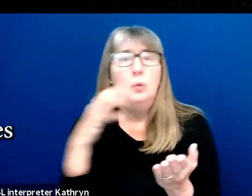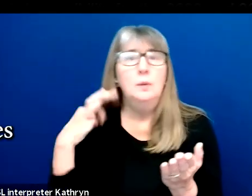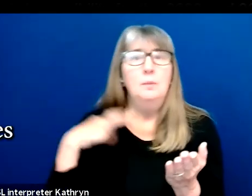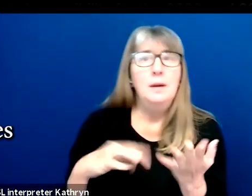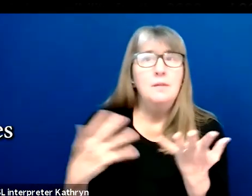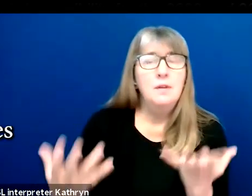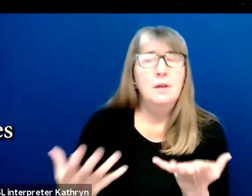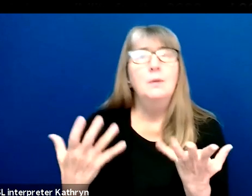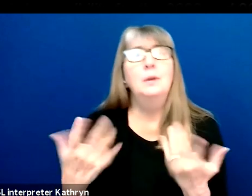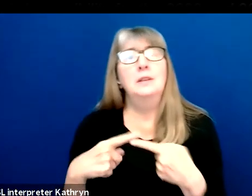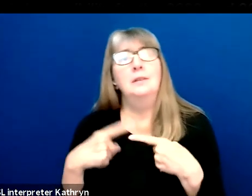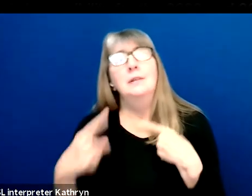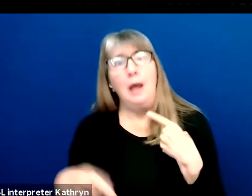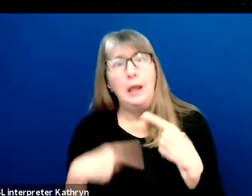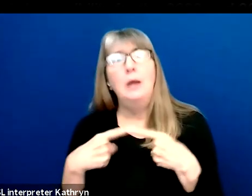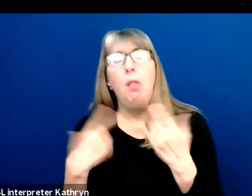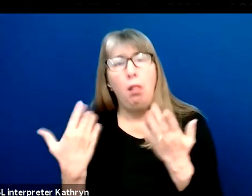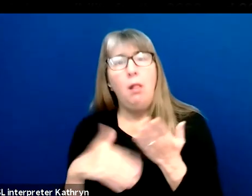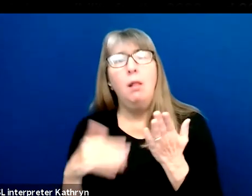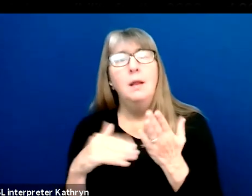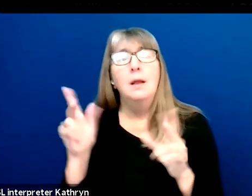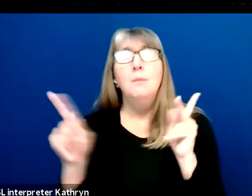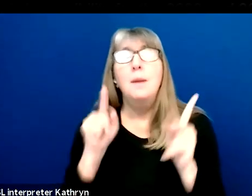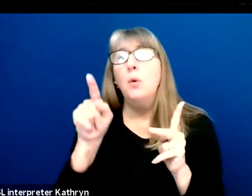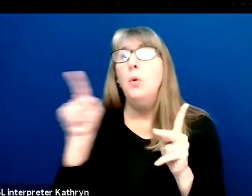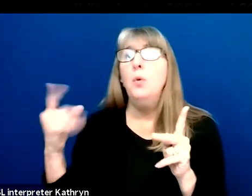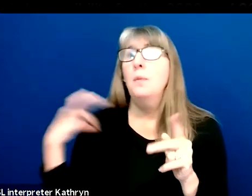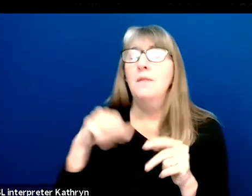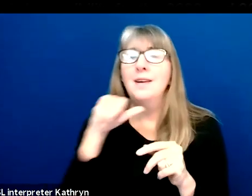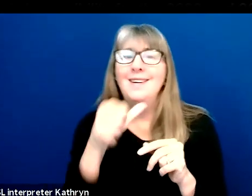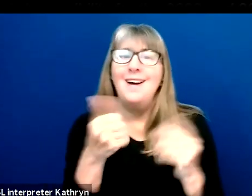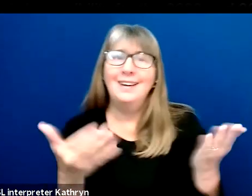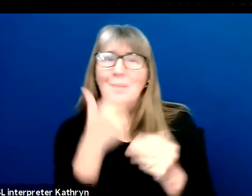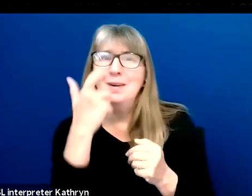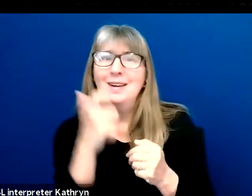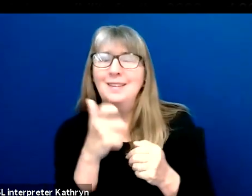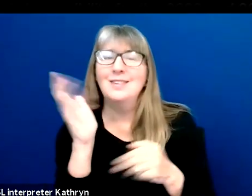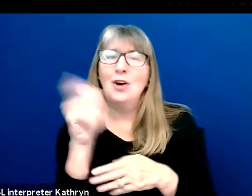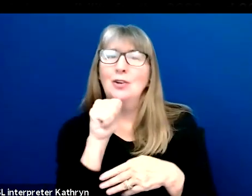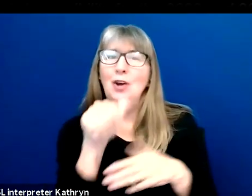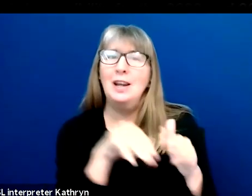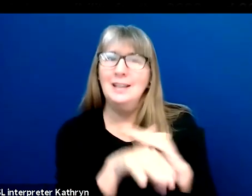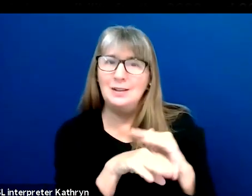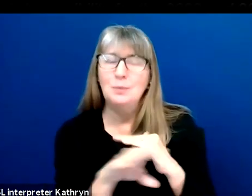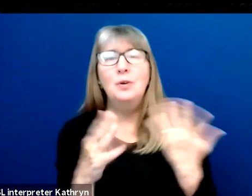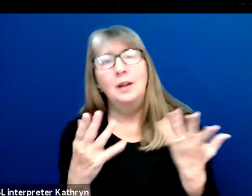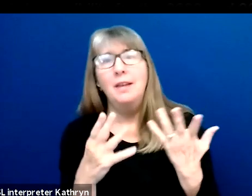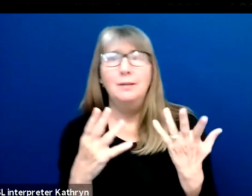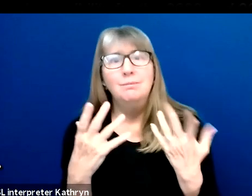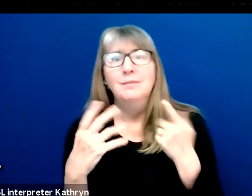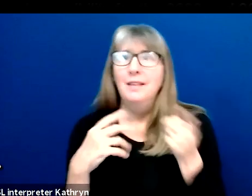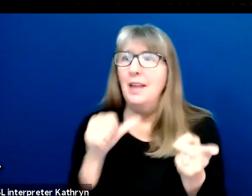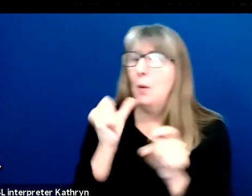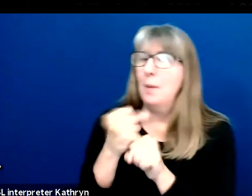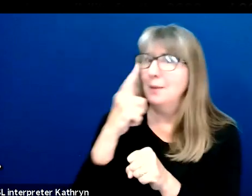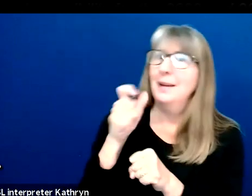terrible cycle where people who would benefit aren't in the audience because the talks aren't accessible, and then it continues.